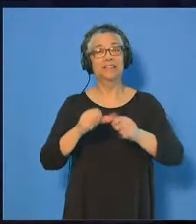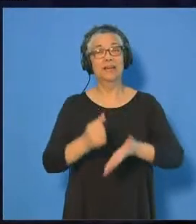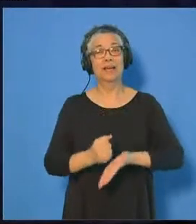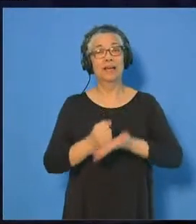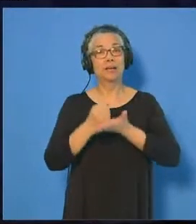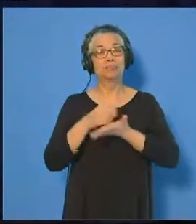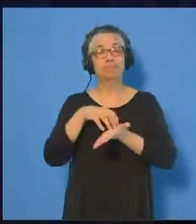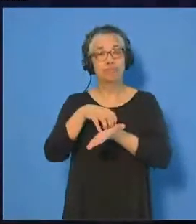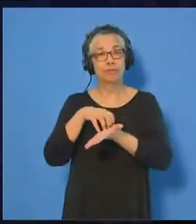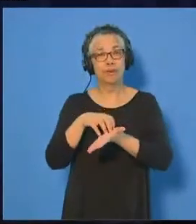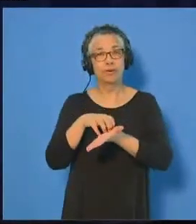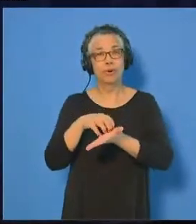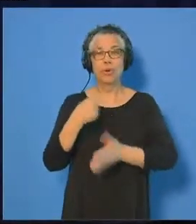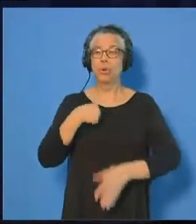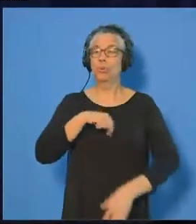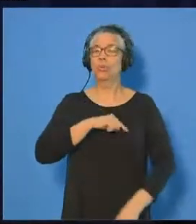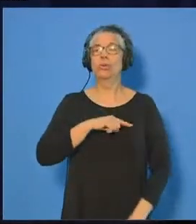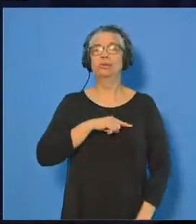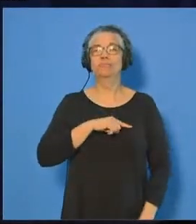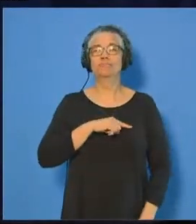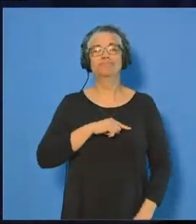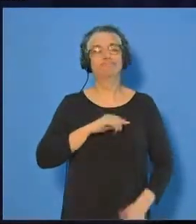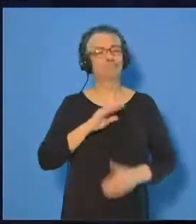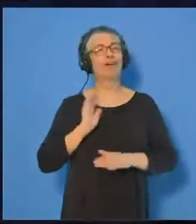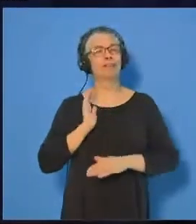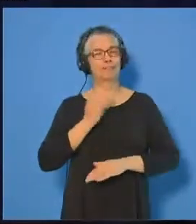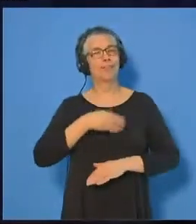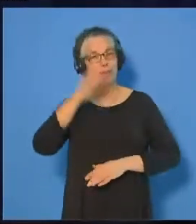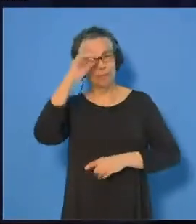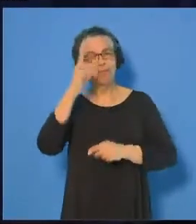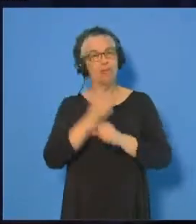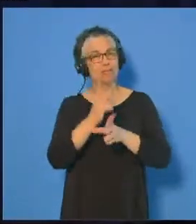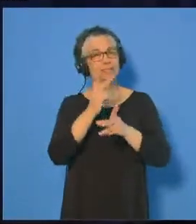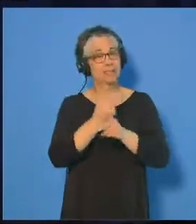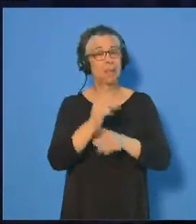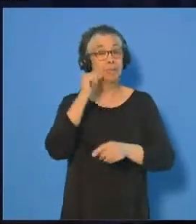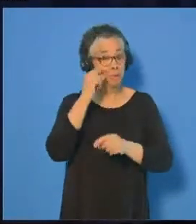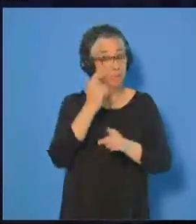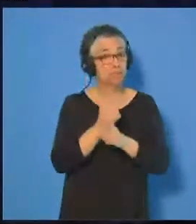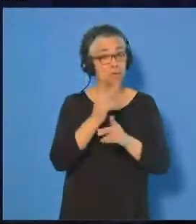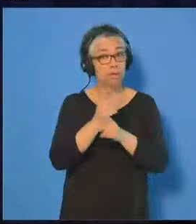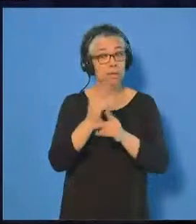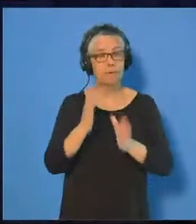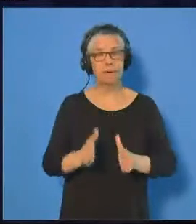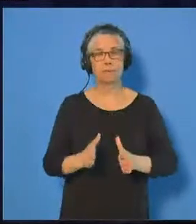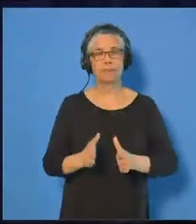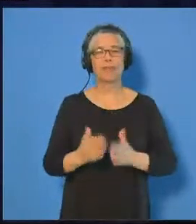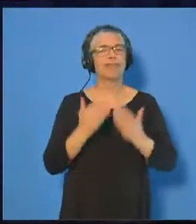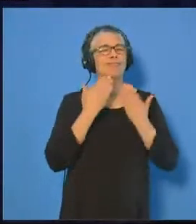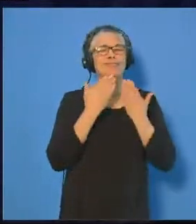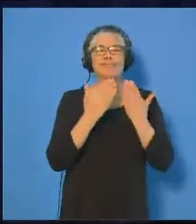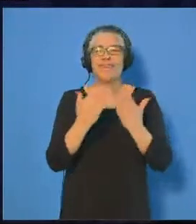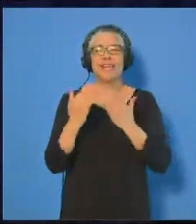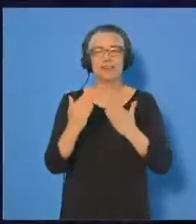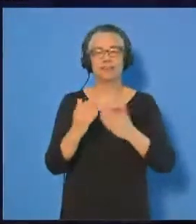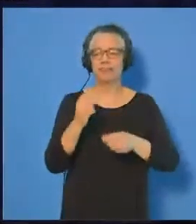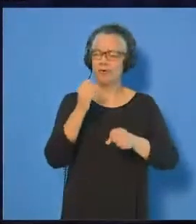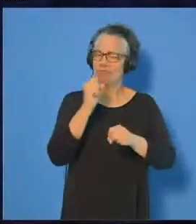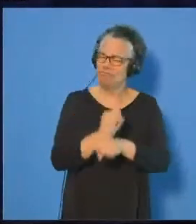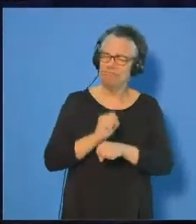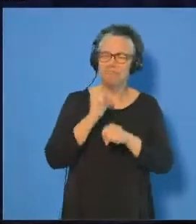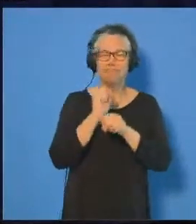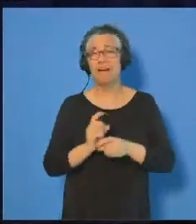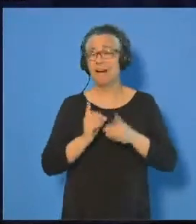vulnerable. We are indeed all of our brothers' keeper and our sisters' keepers, and I want to thank each of you for your hard work and